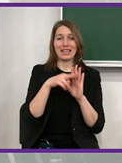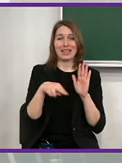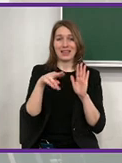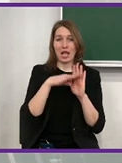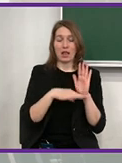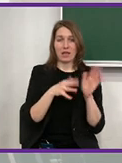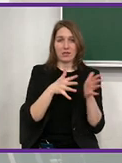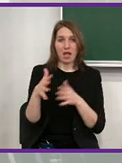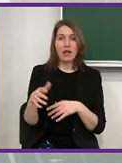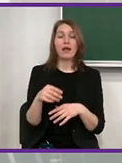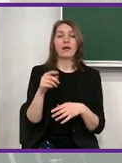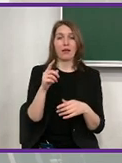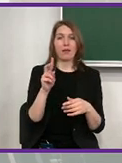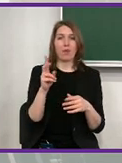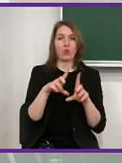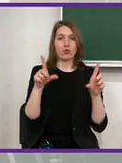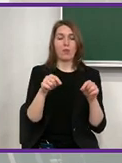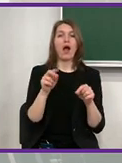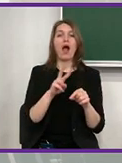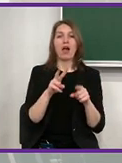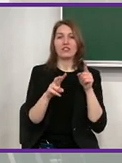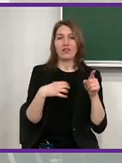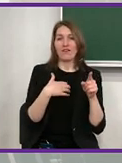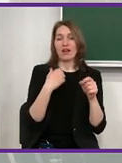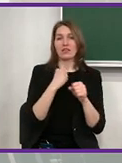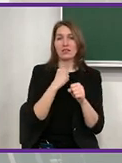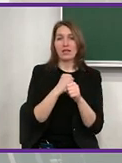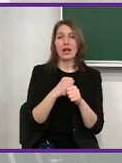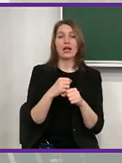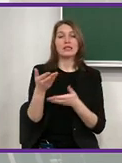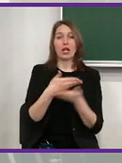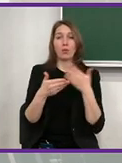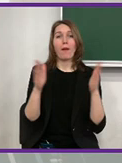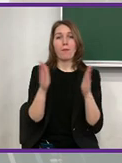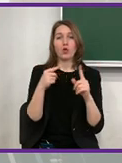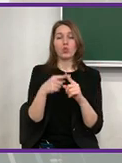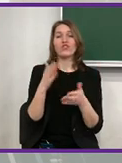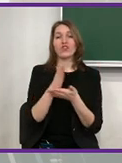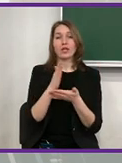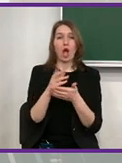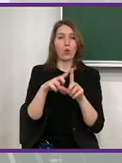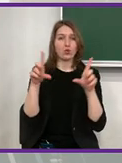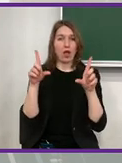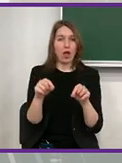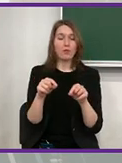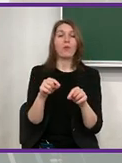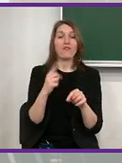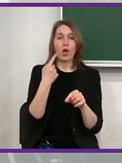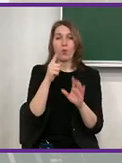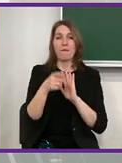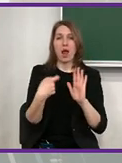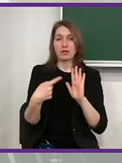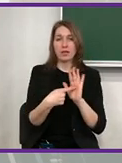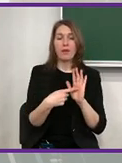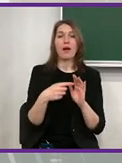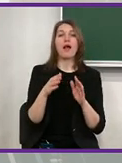directive would still impose specific requirements onto companies that are in its scope